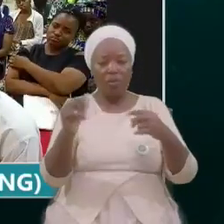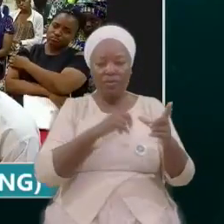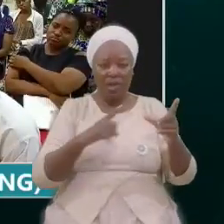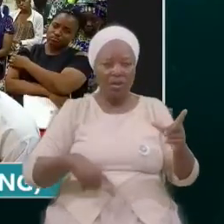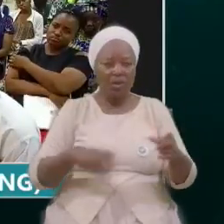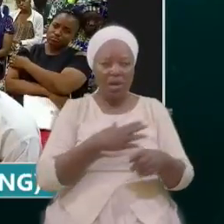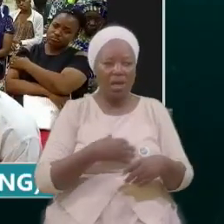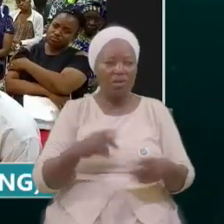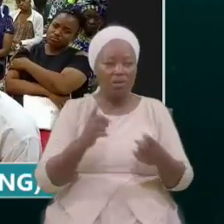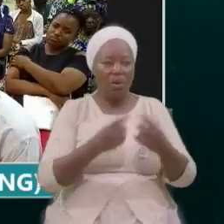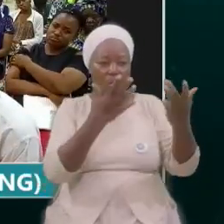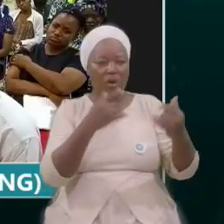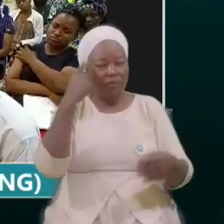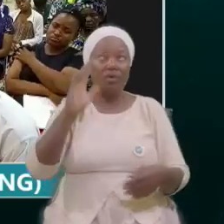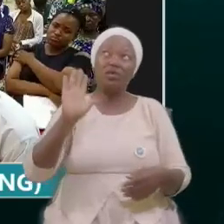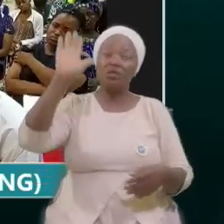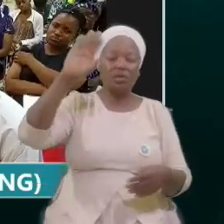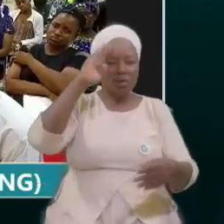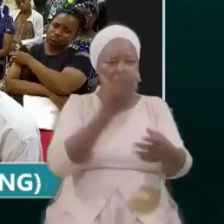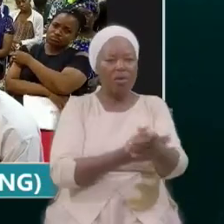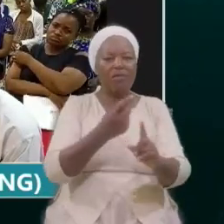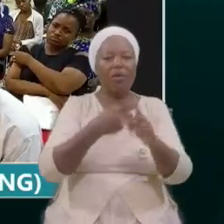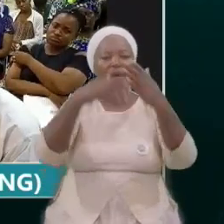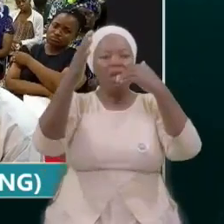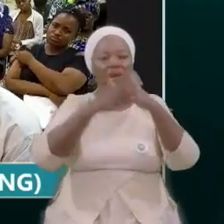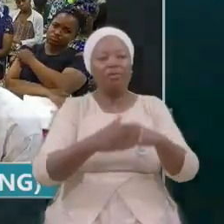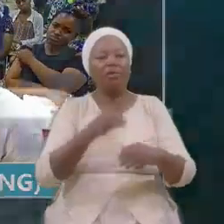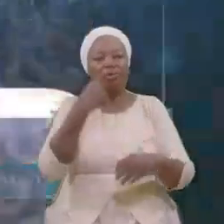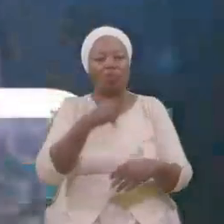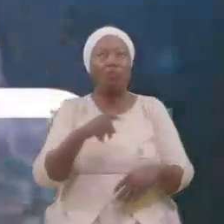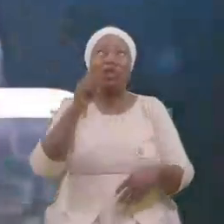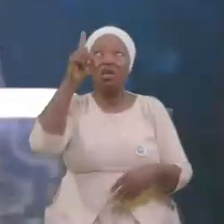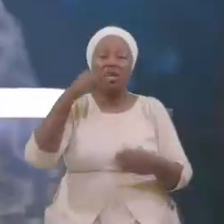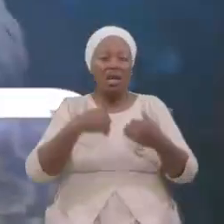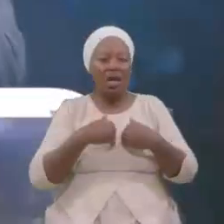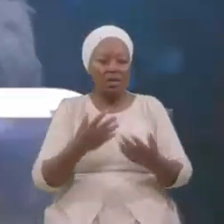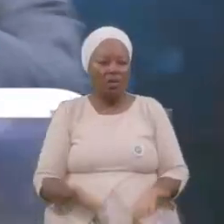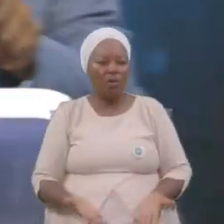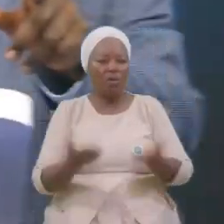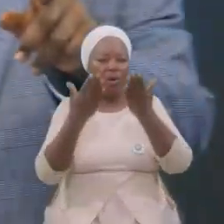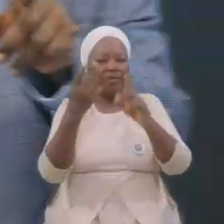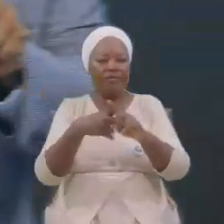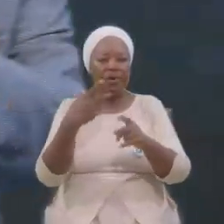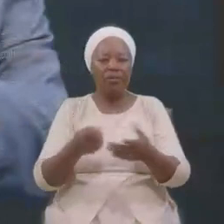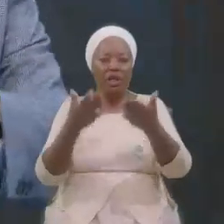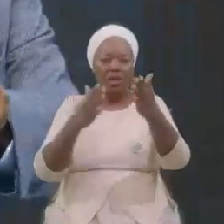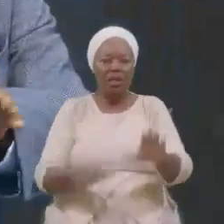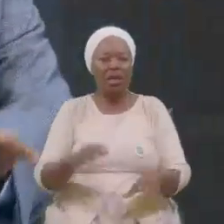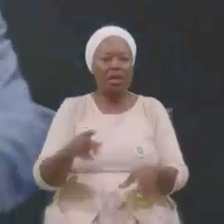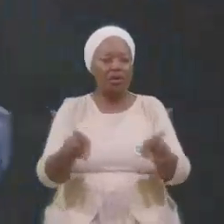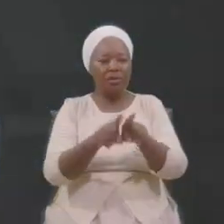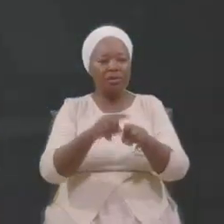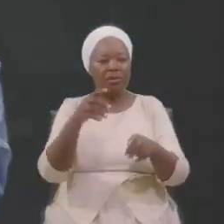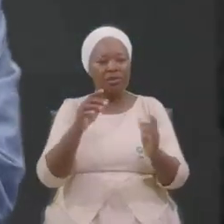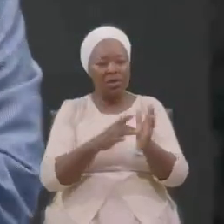Son from heaven, whom he raised from the dead, even Jesus,